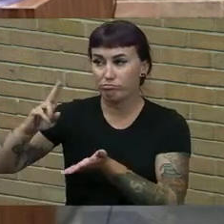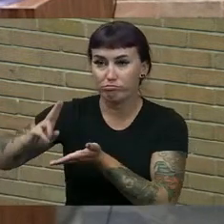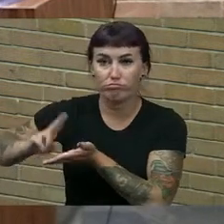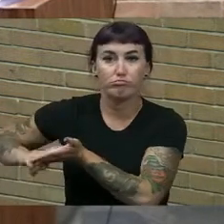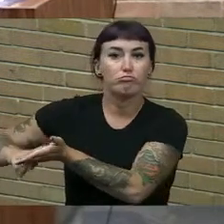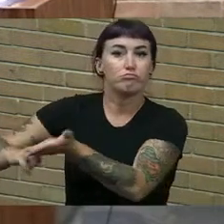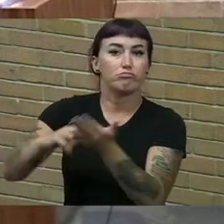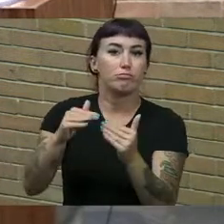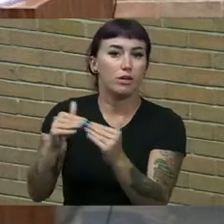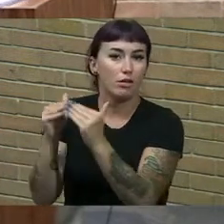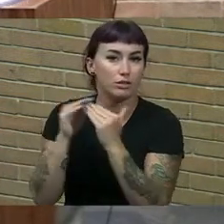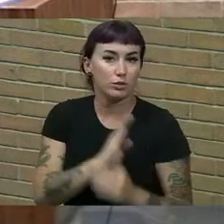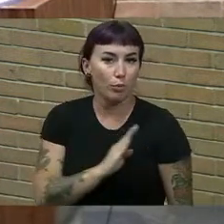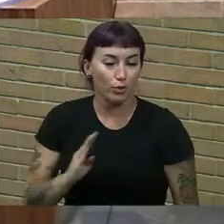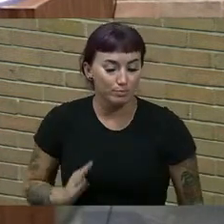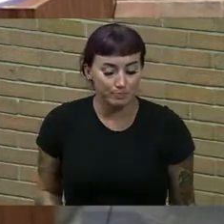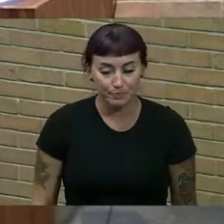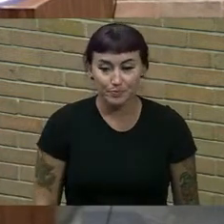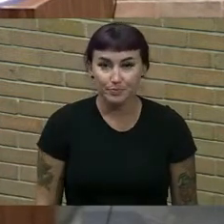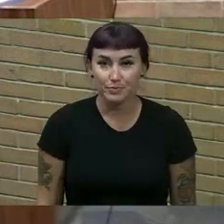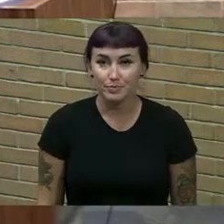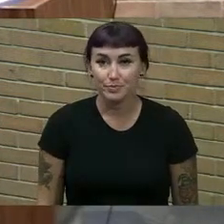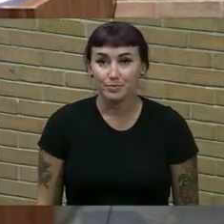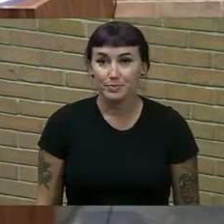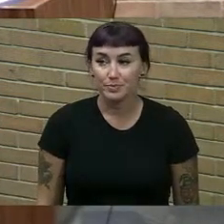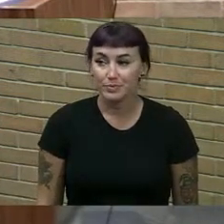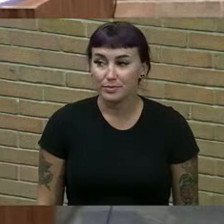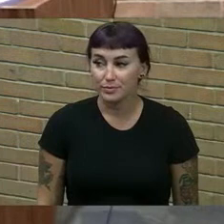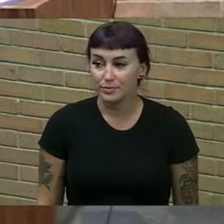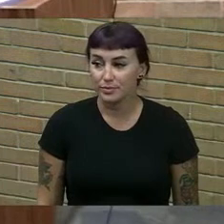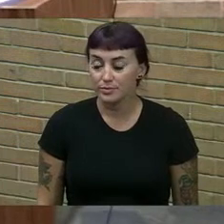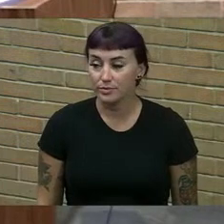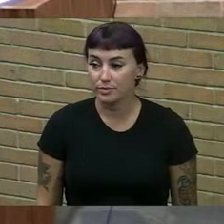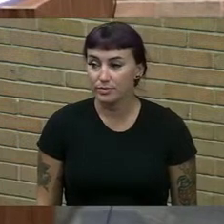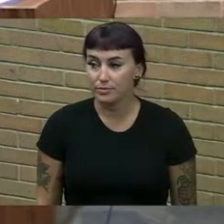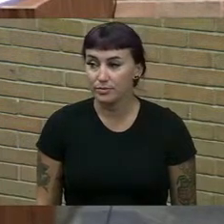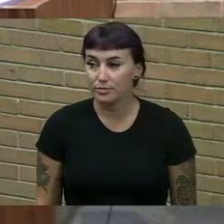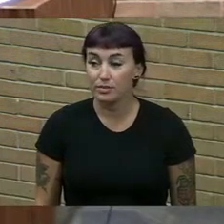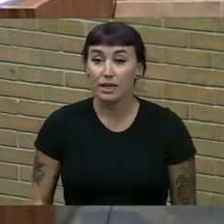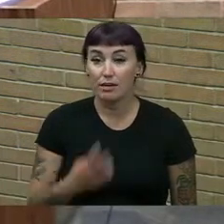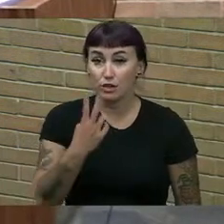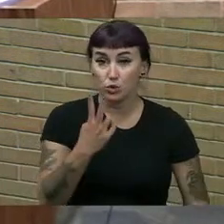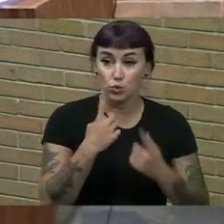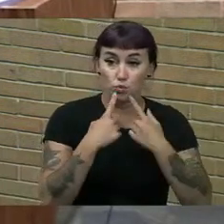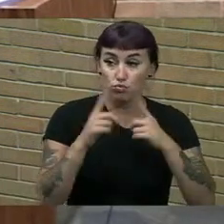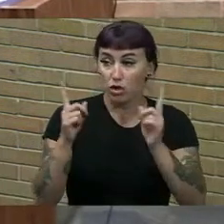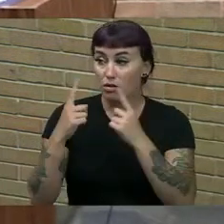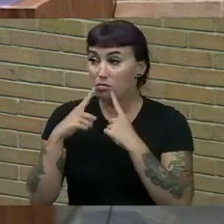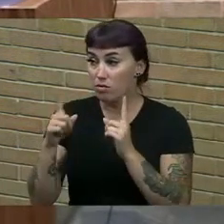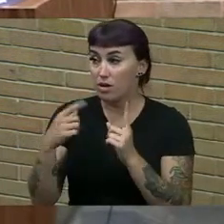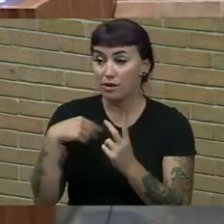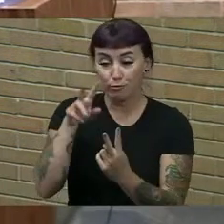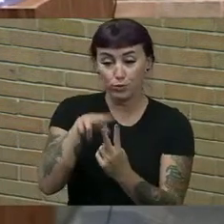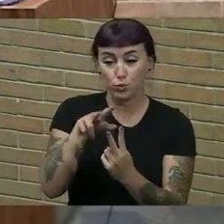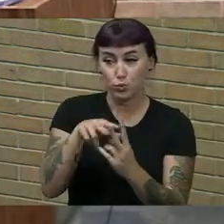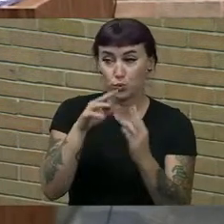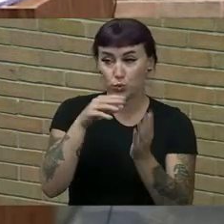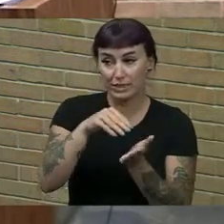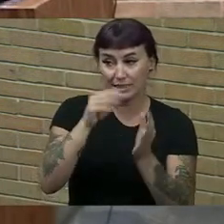my colleagues on the town board. And I am going to I have two proclamations because we have two